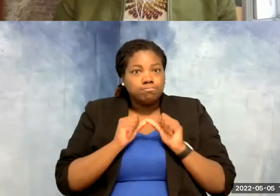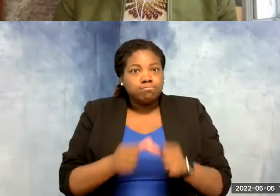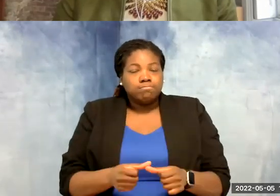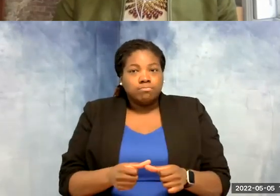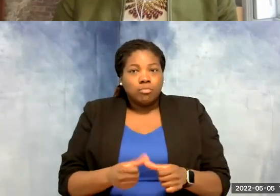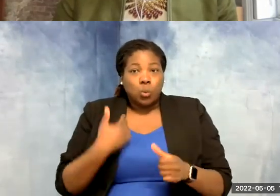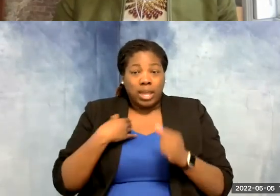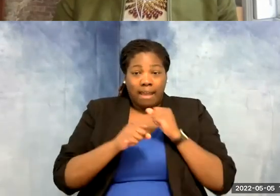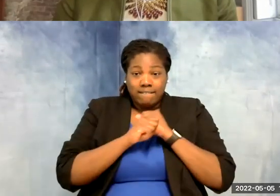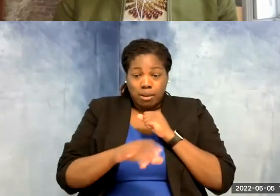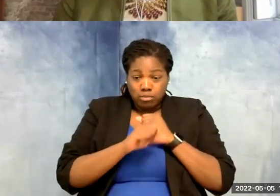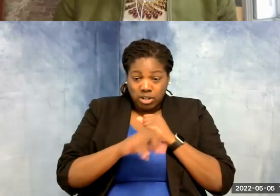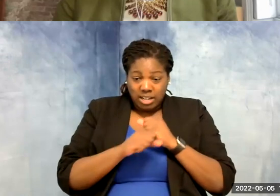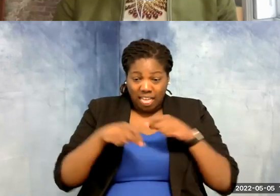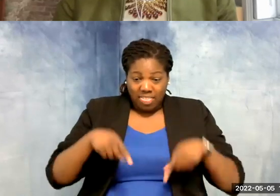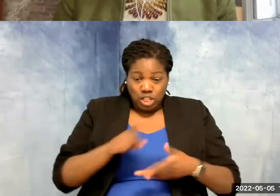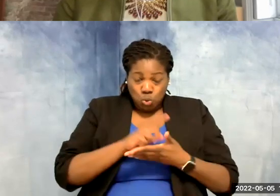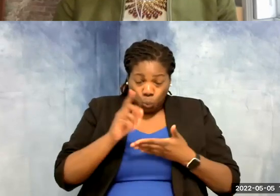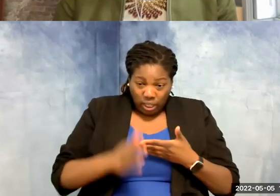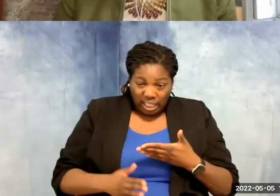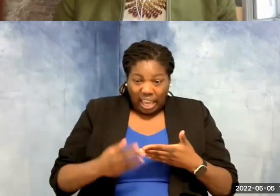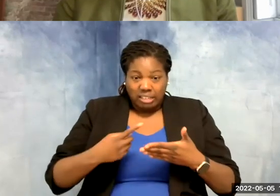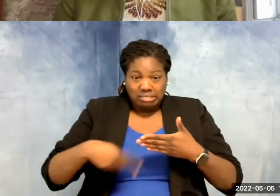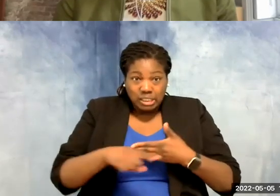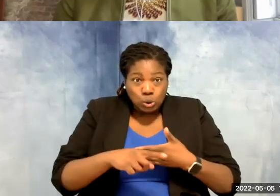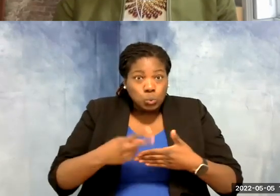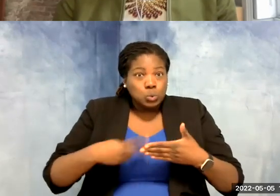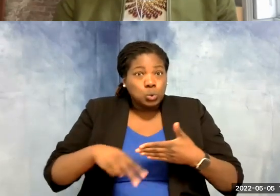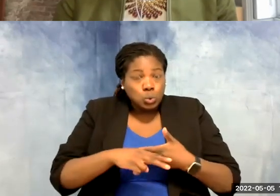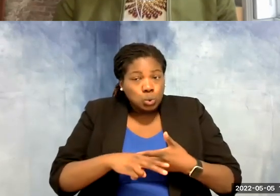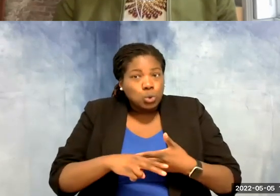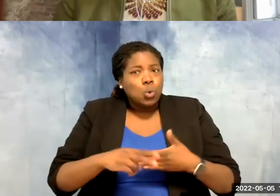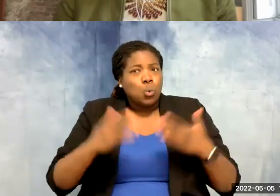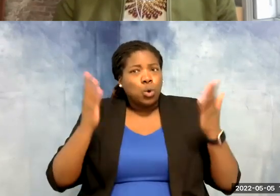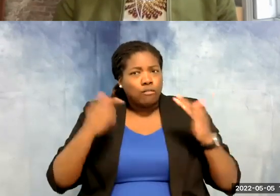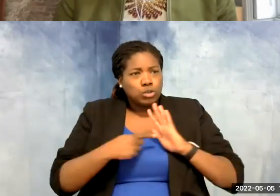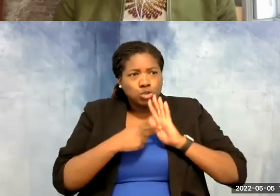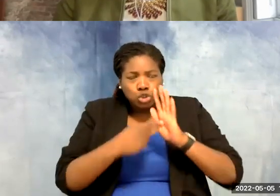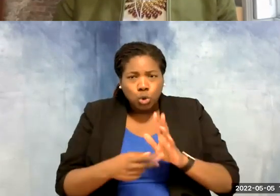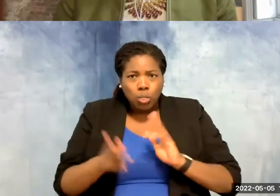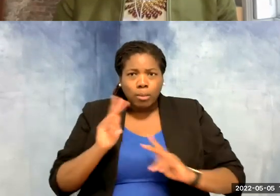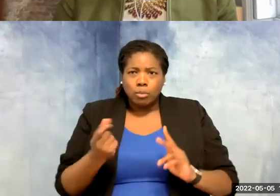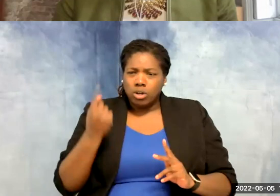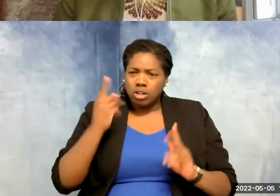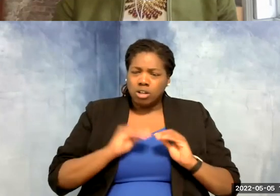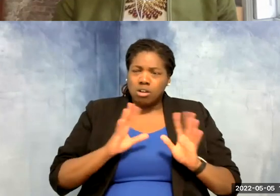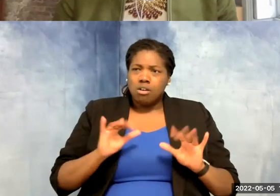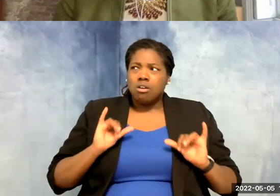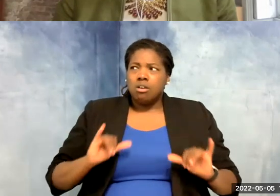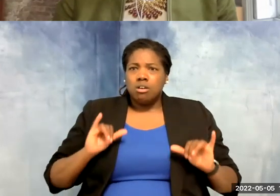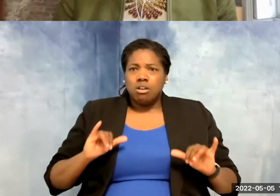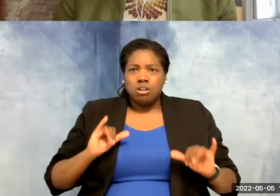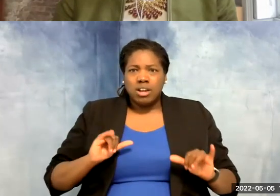ads running this weekend and the coming weeks that really, we hope, tell that story so people will understand this isn't